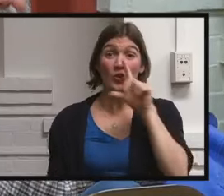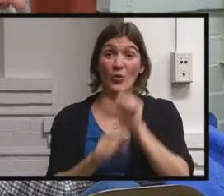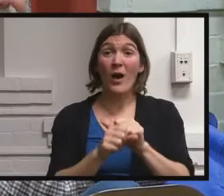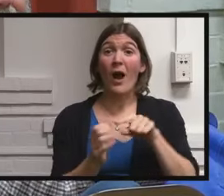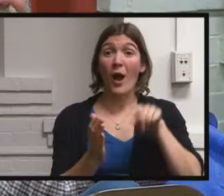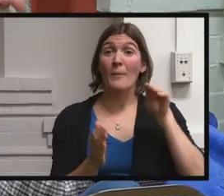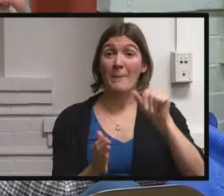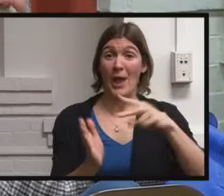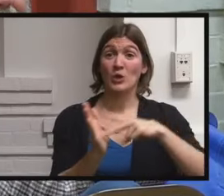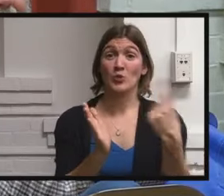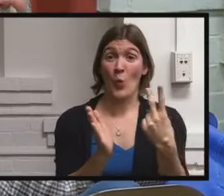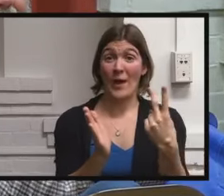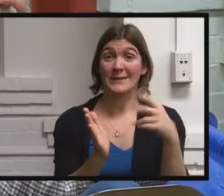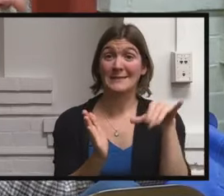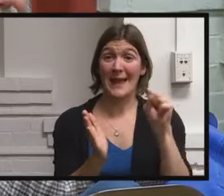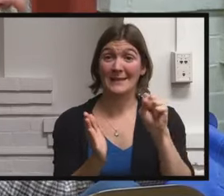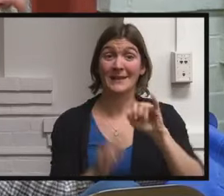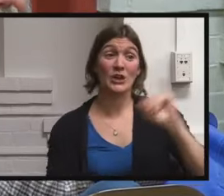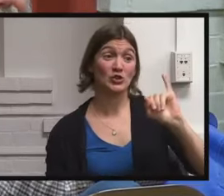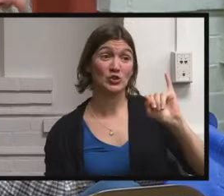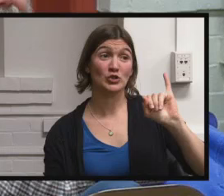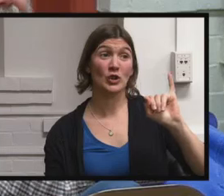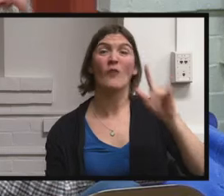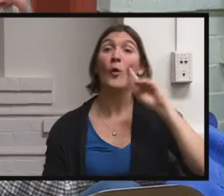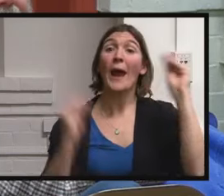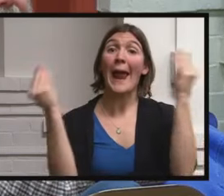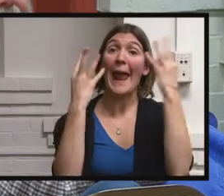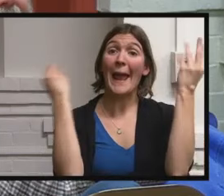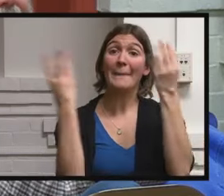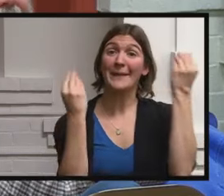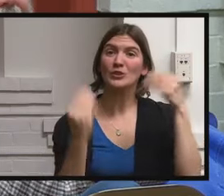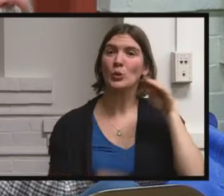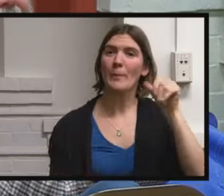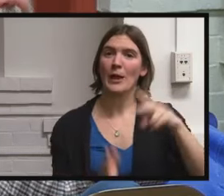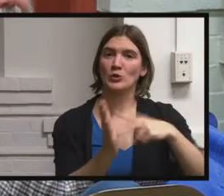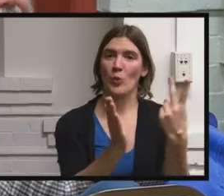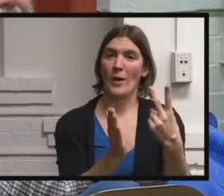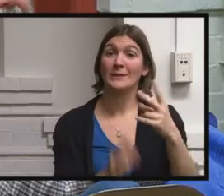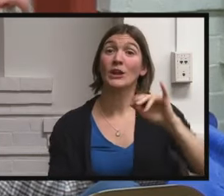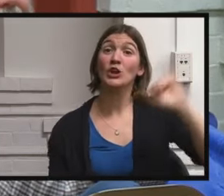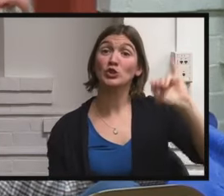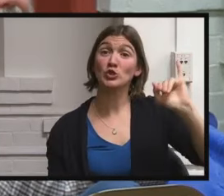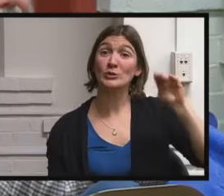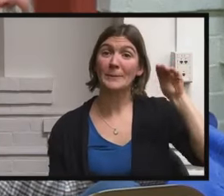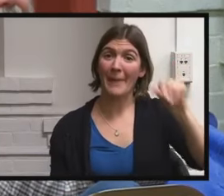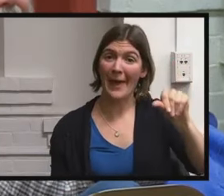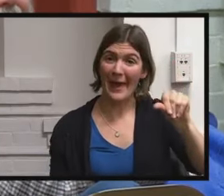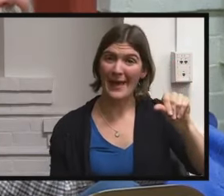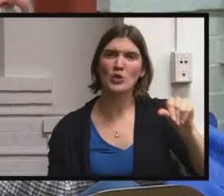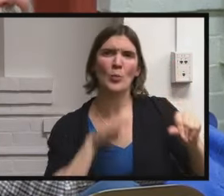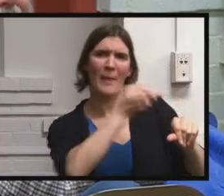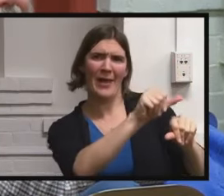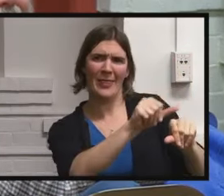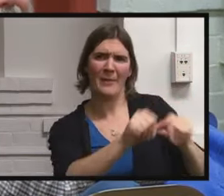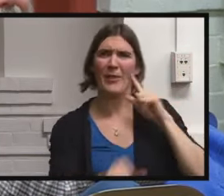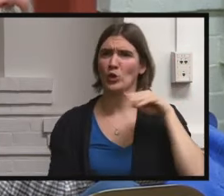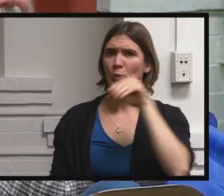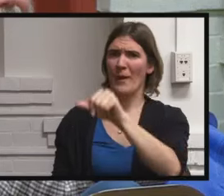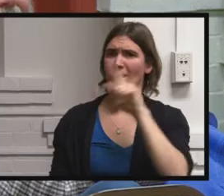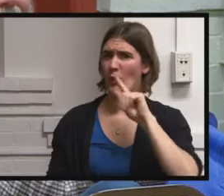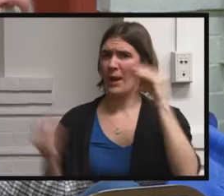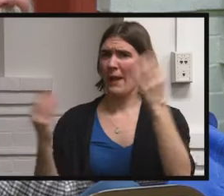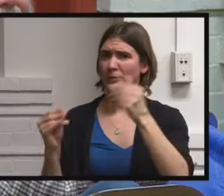for ambulance service because your insurance company also pays for whatever service happens. So there is a double payment